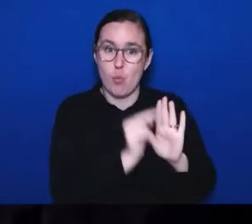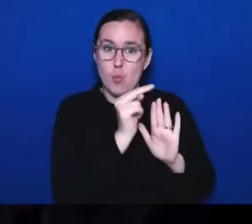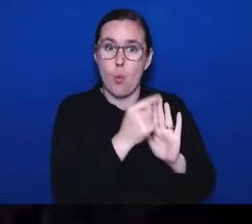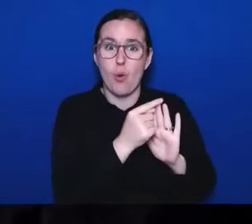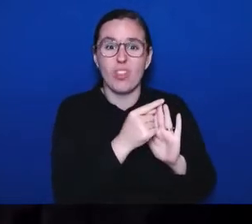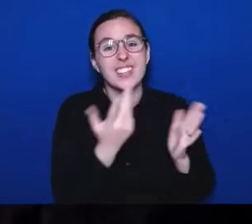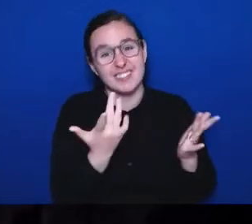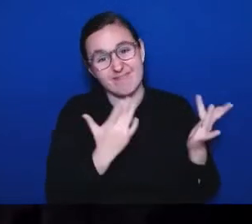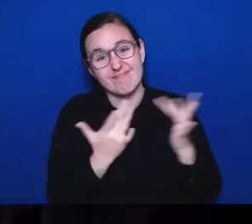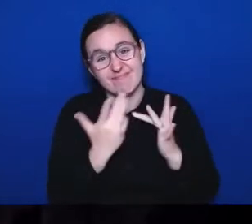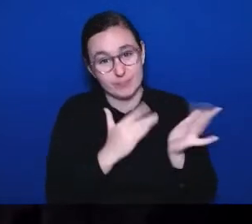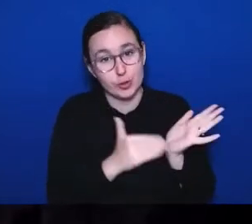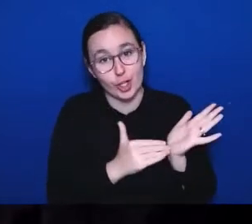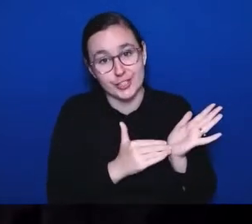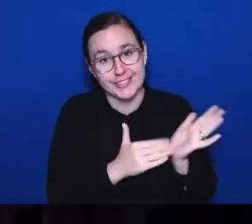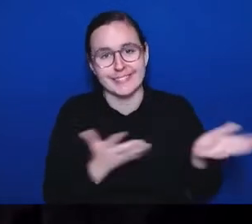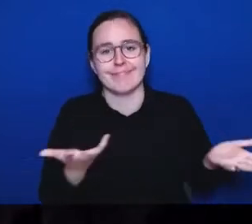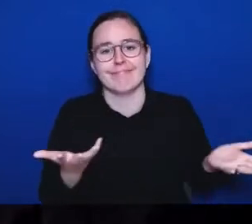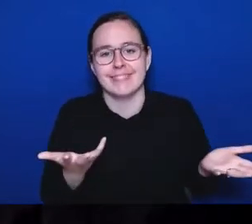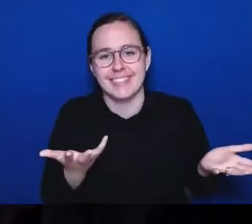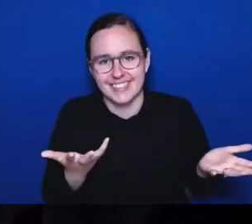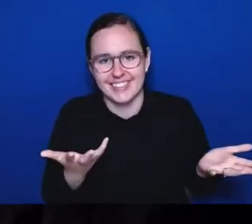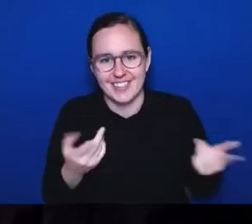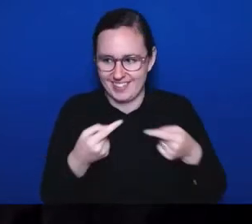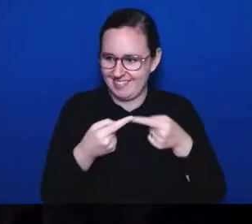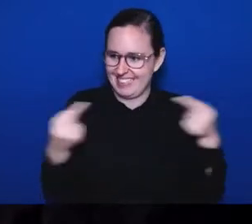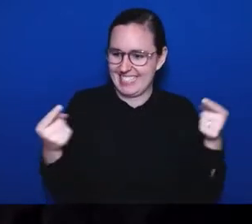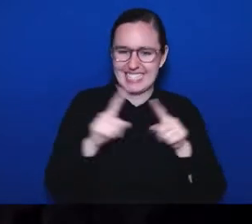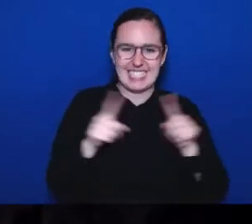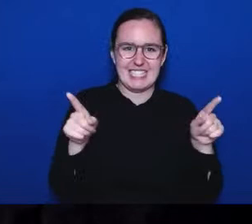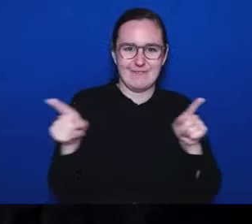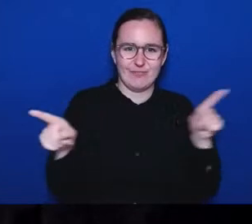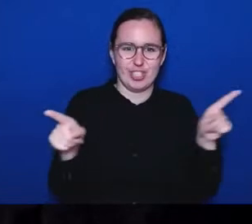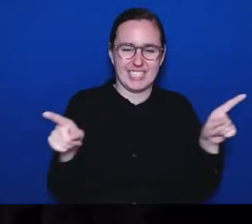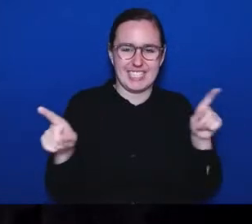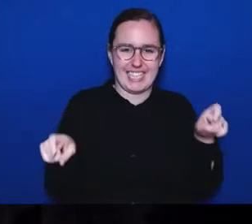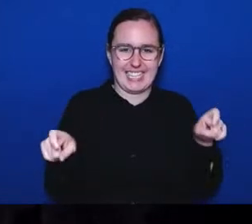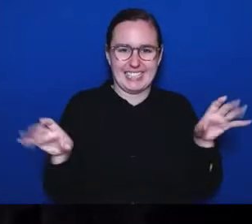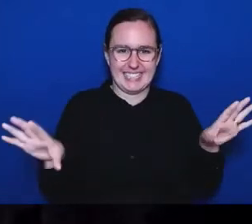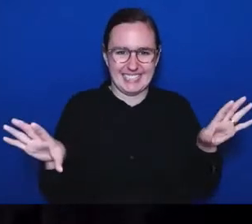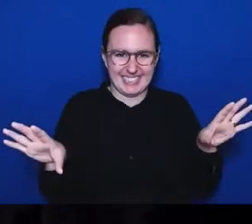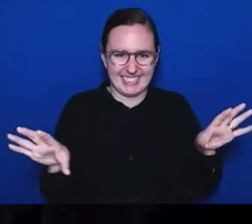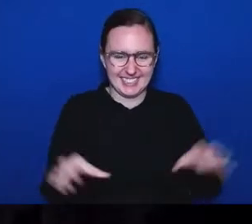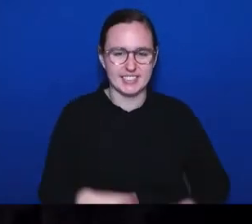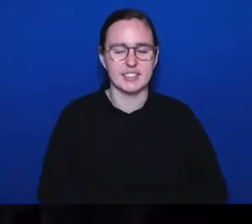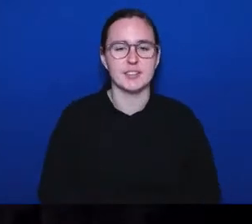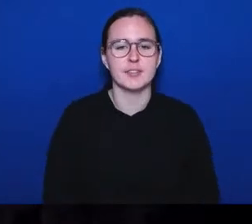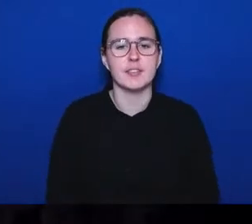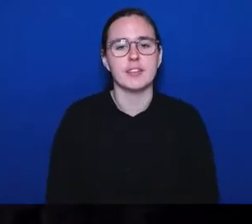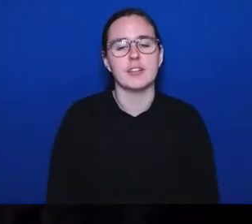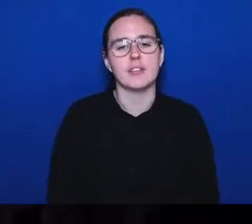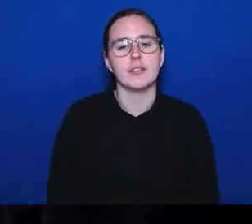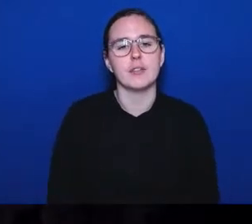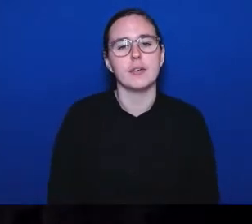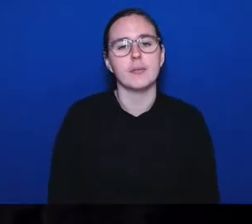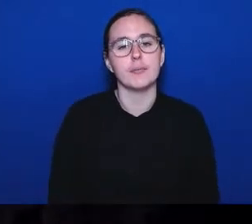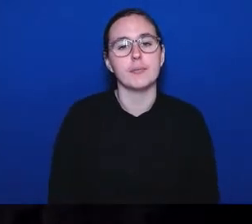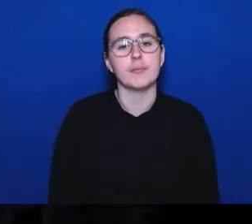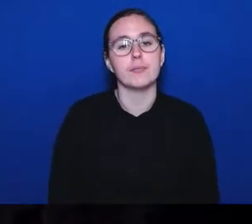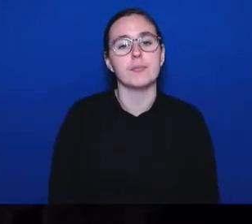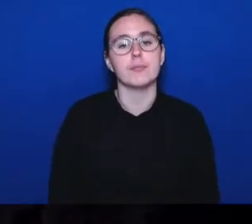And really, the core primary care doctor in a community such as Port Hardy and such